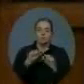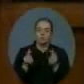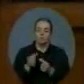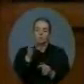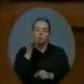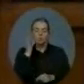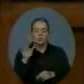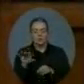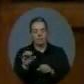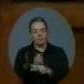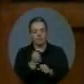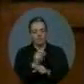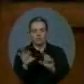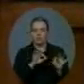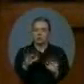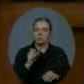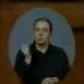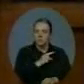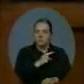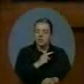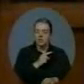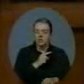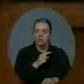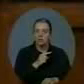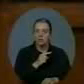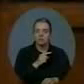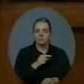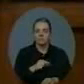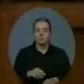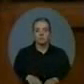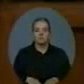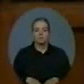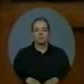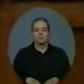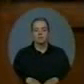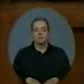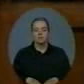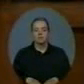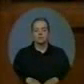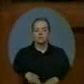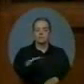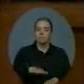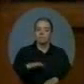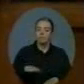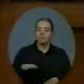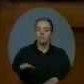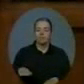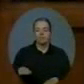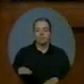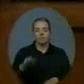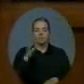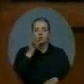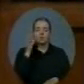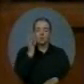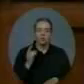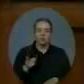an infection or be safe, but watch their children go hungry waiting for these tubes to arrive. The health minister said he would make sure that no child had